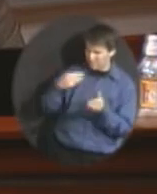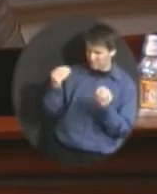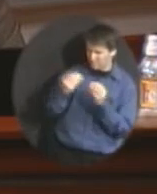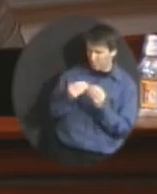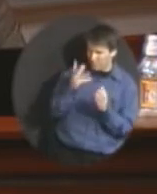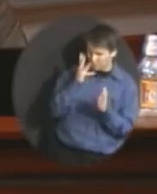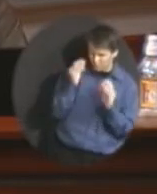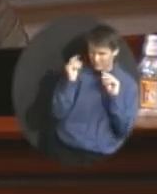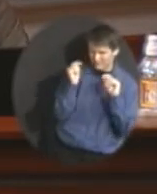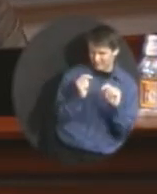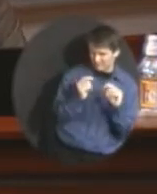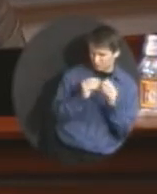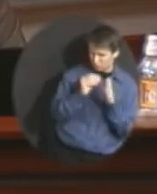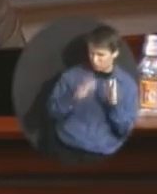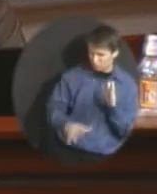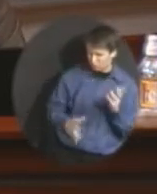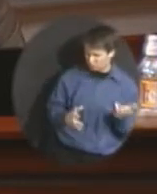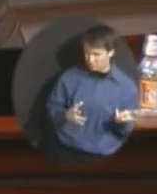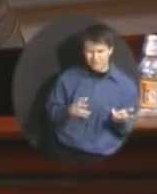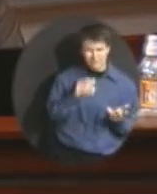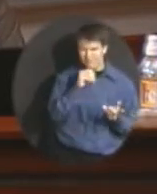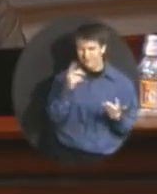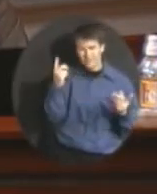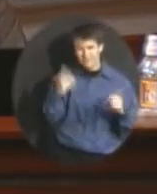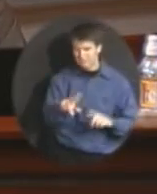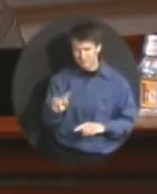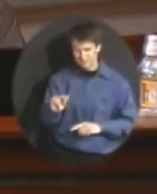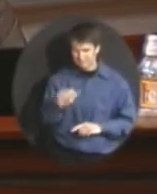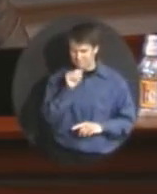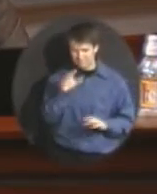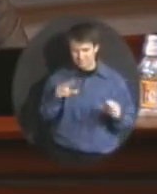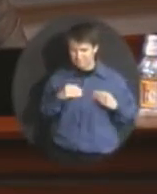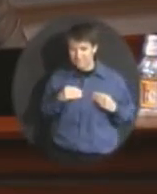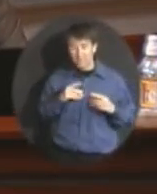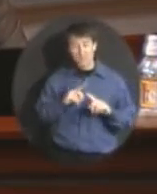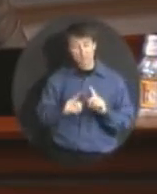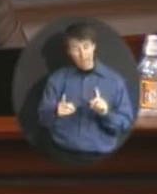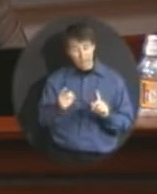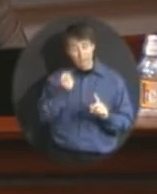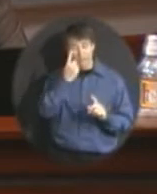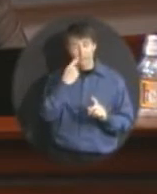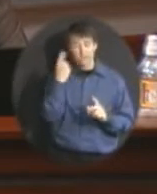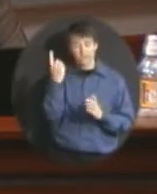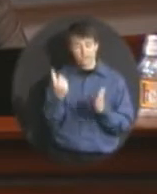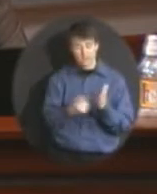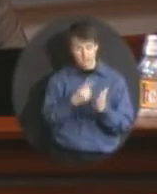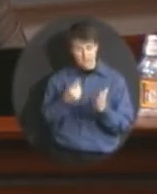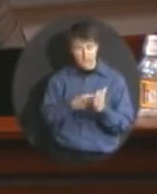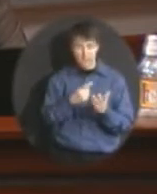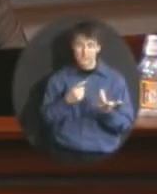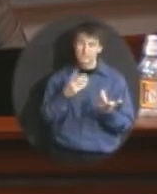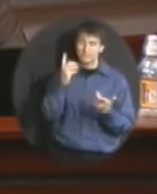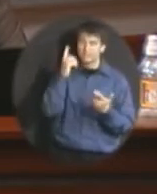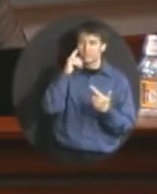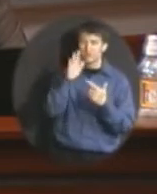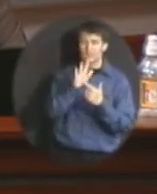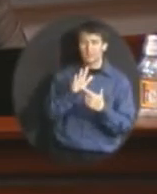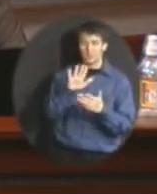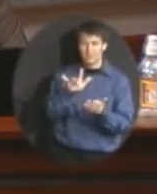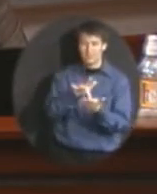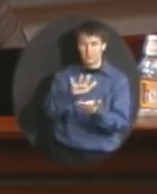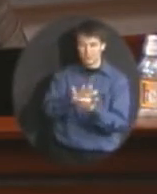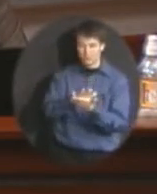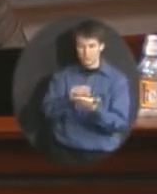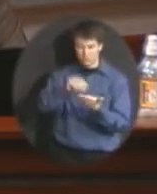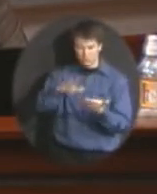and I'll teach that student. It doesn't happen that way in our district. But there are instances where let's say a middle school student struggling